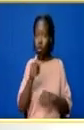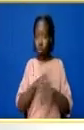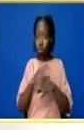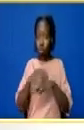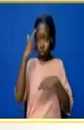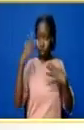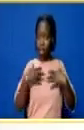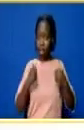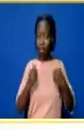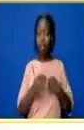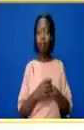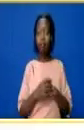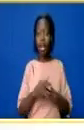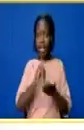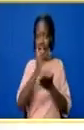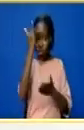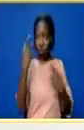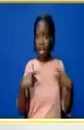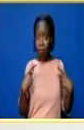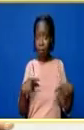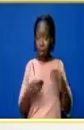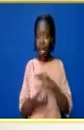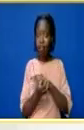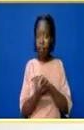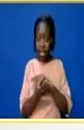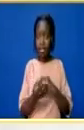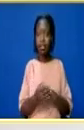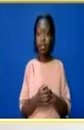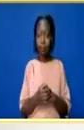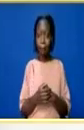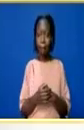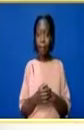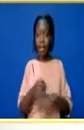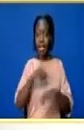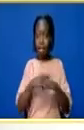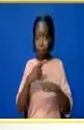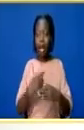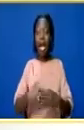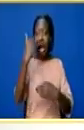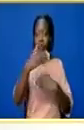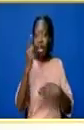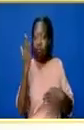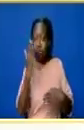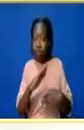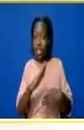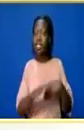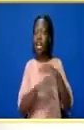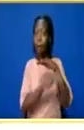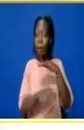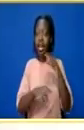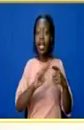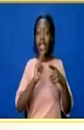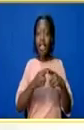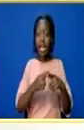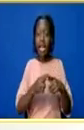advised. Mm. The environment ministry, they usually advise people, once you are done with the quarry, get soil, fill it up.